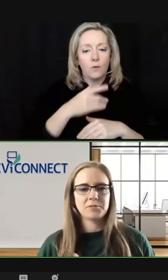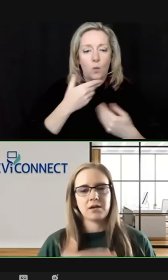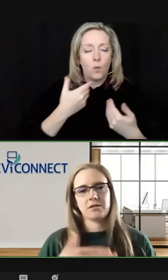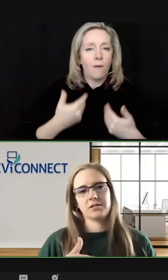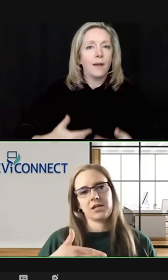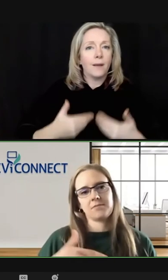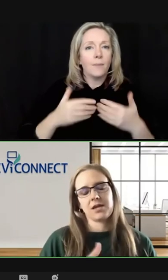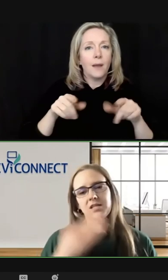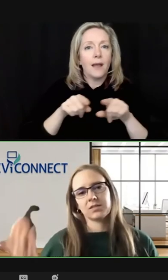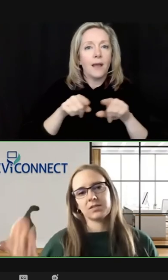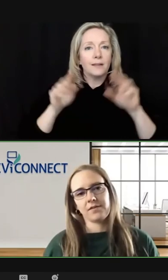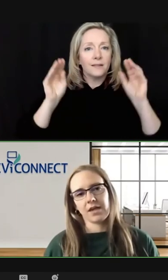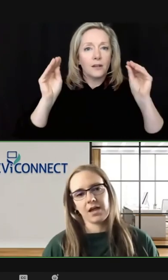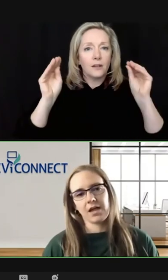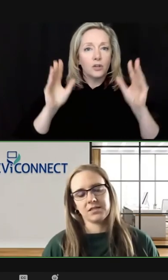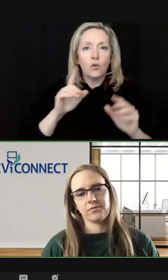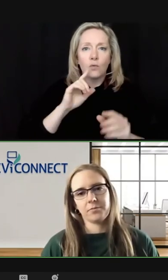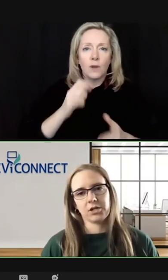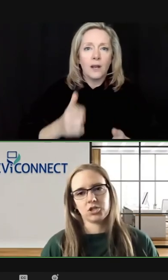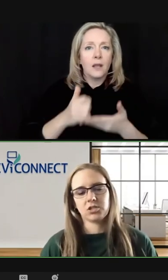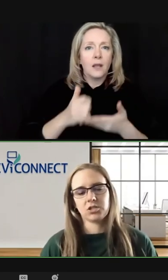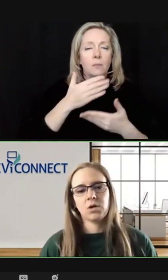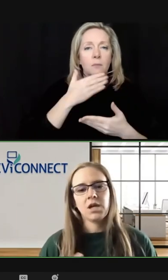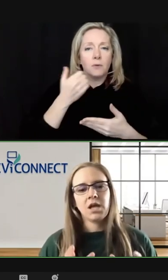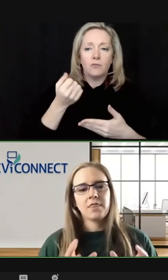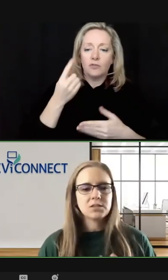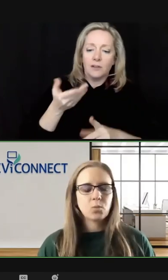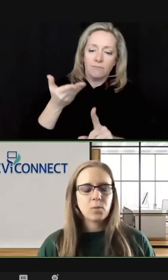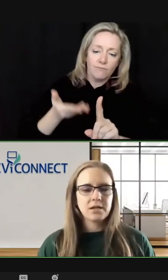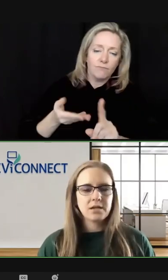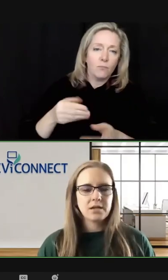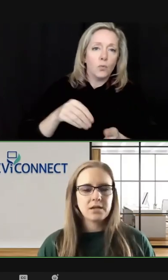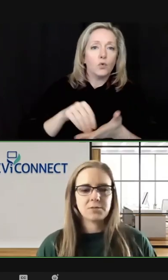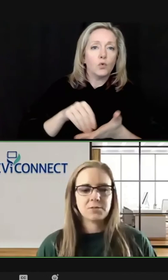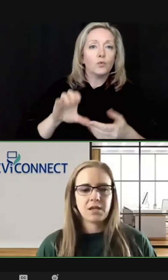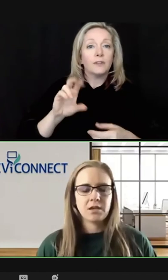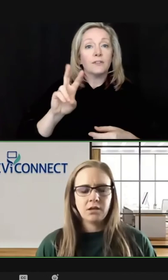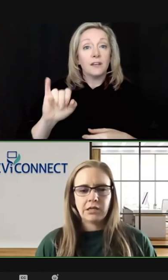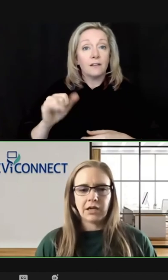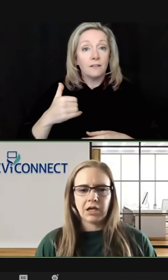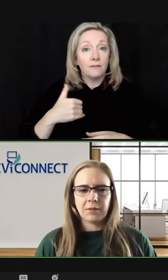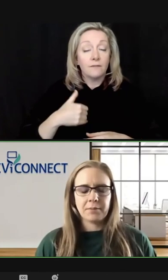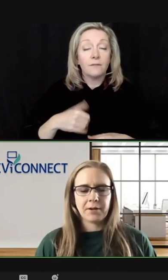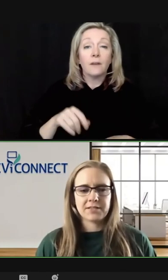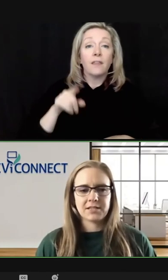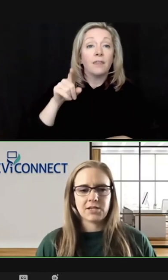really helped me understand my kids with CVI in this full picture. So this wheel was given to me